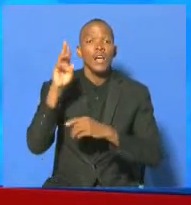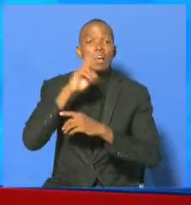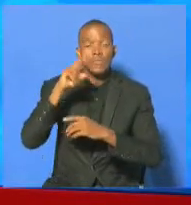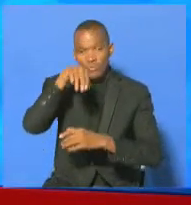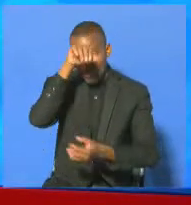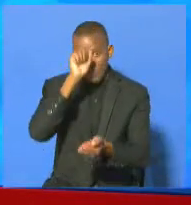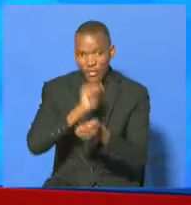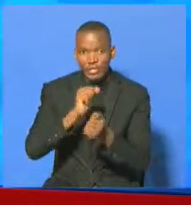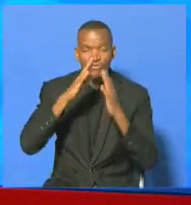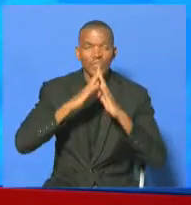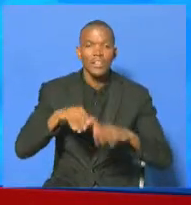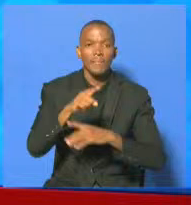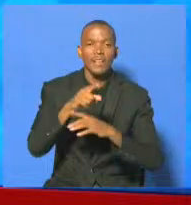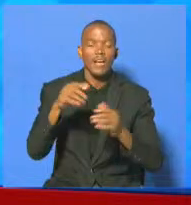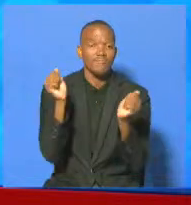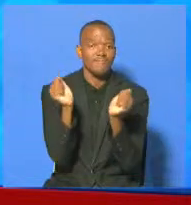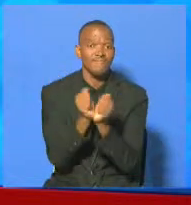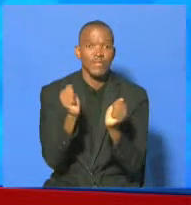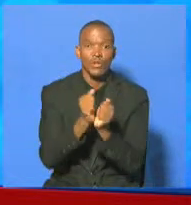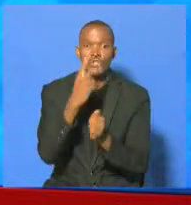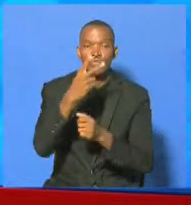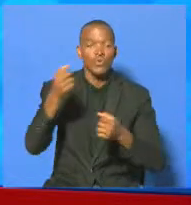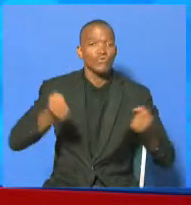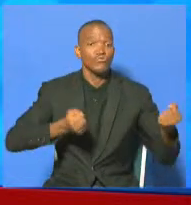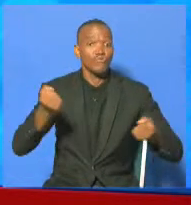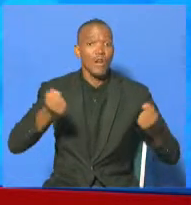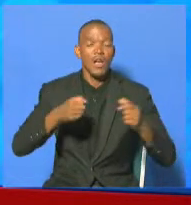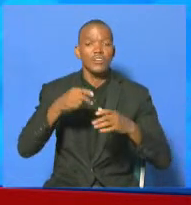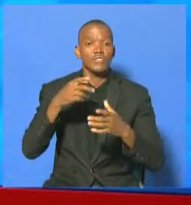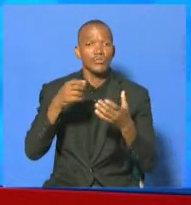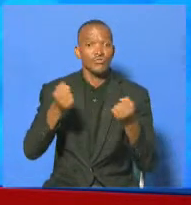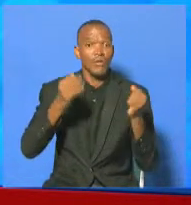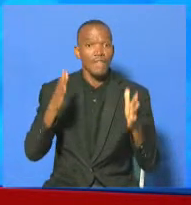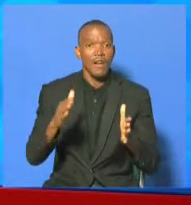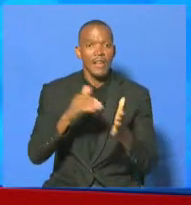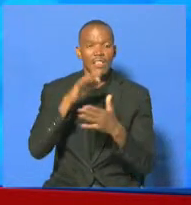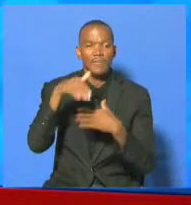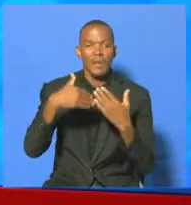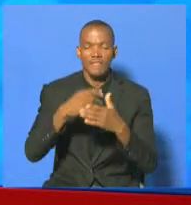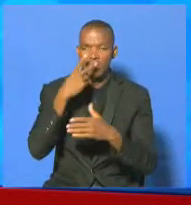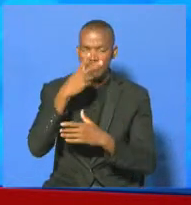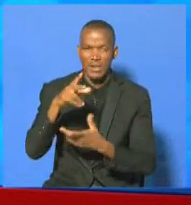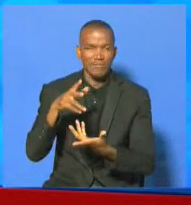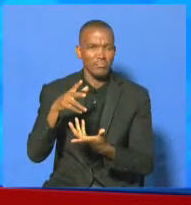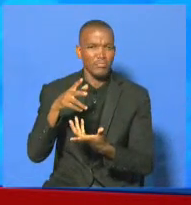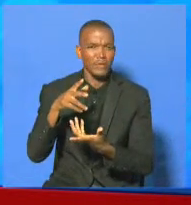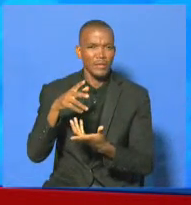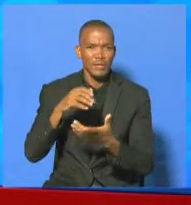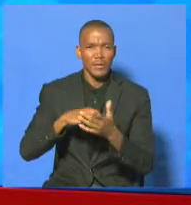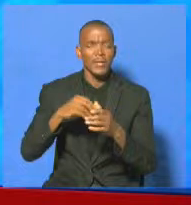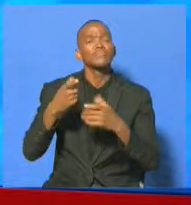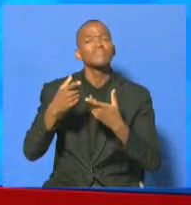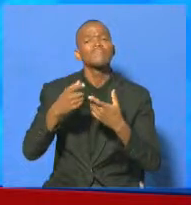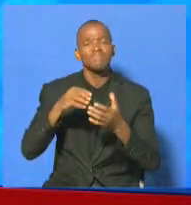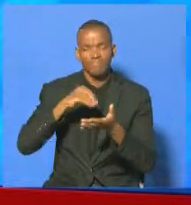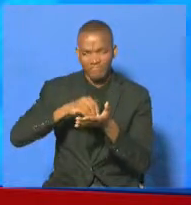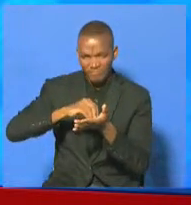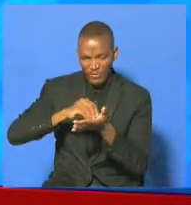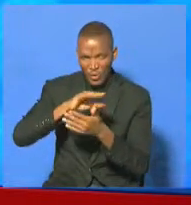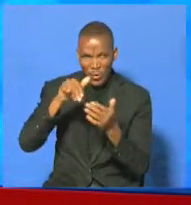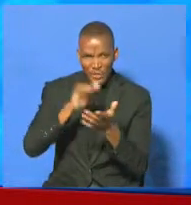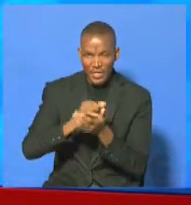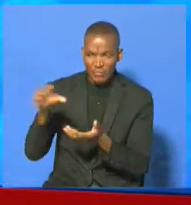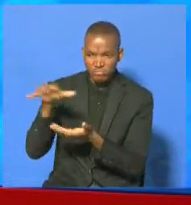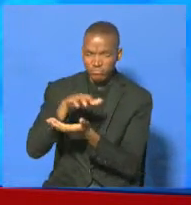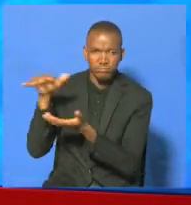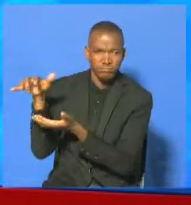this afternoon arrested two truck drivers after they intercepted them with a stock of smuggled potato hidden under a